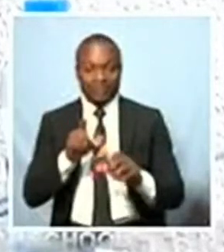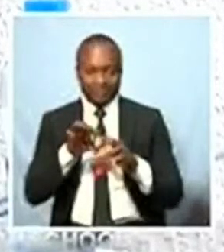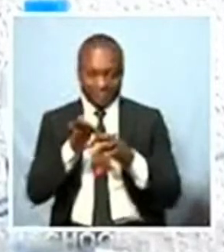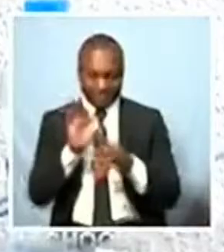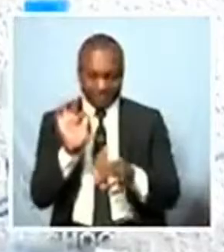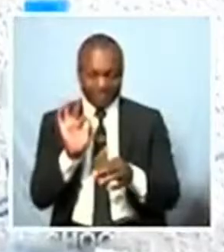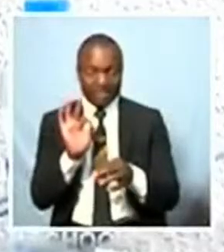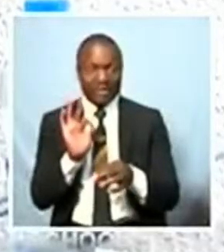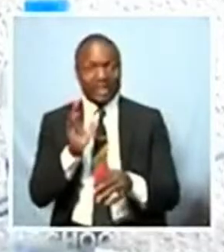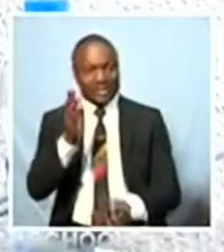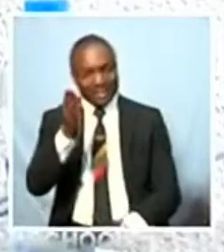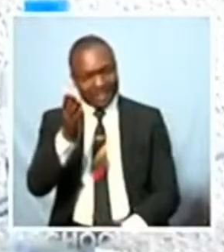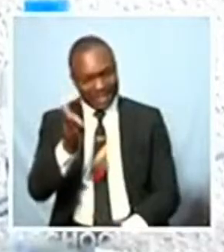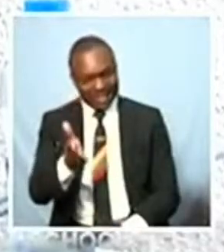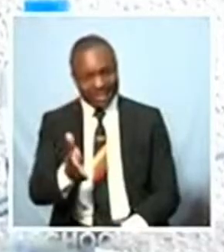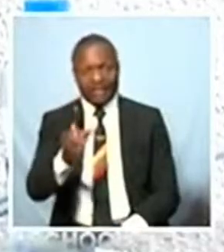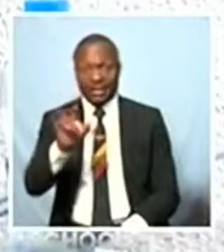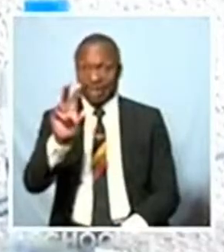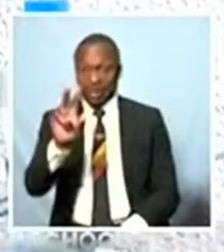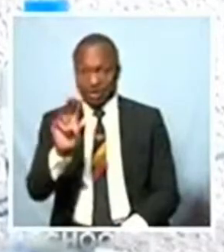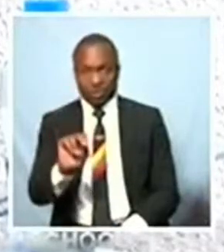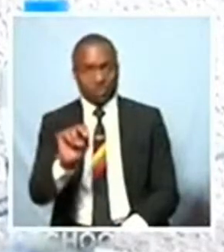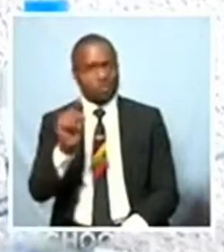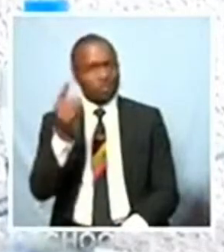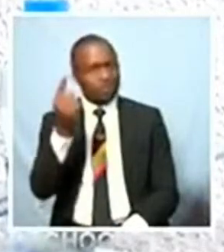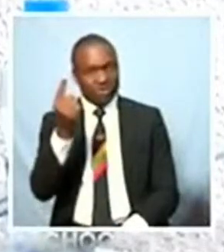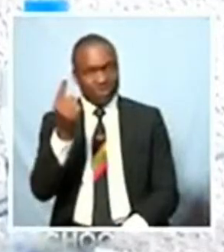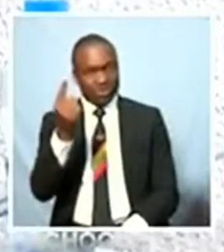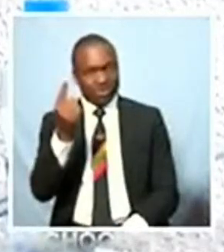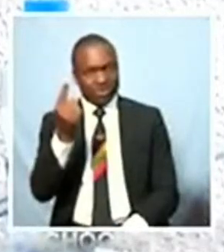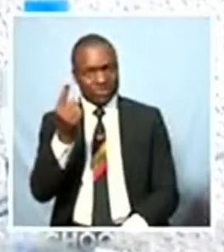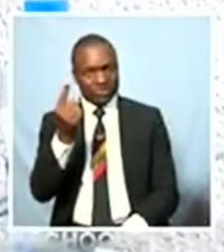There is no one silver bullet.